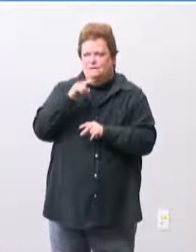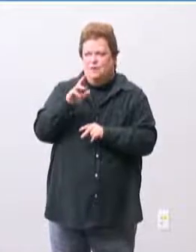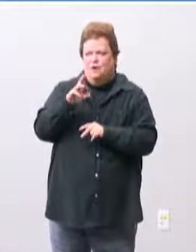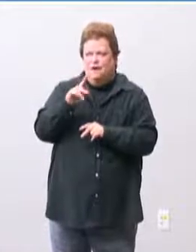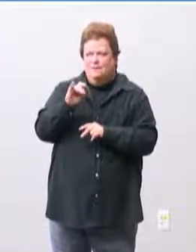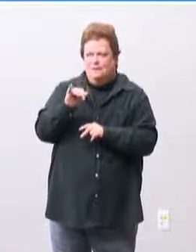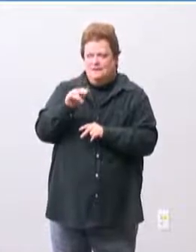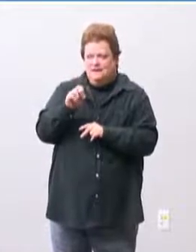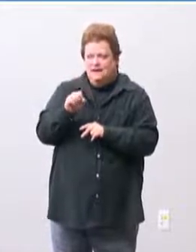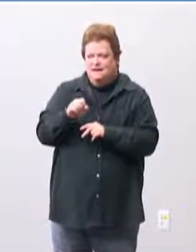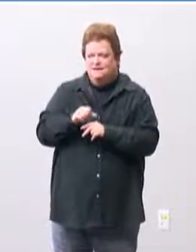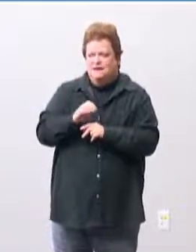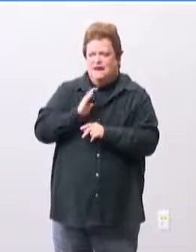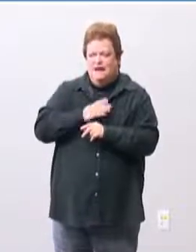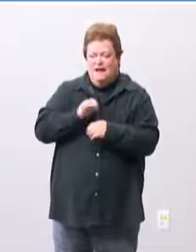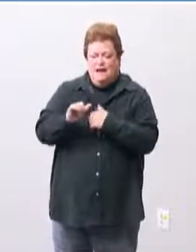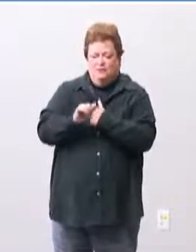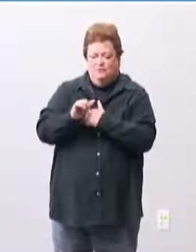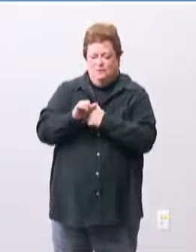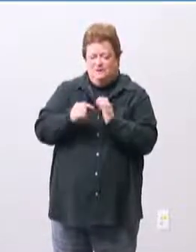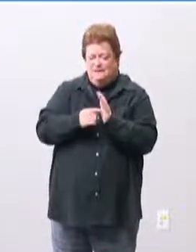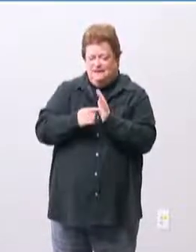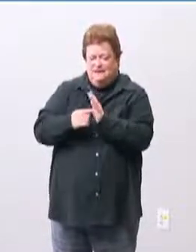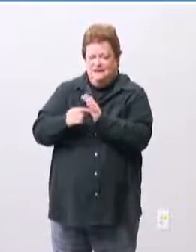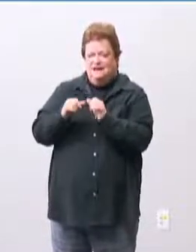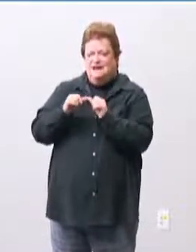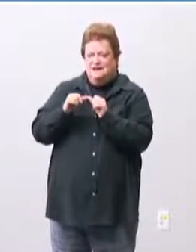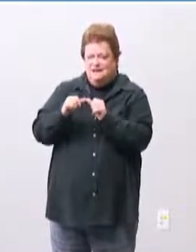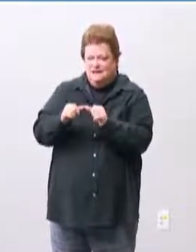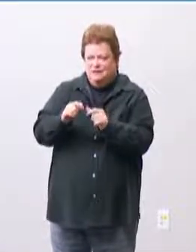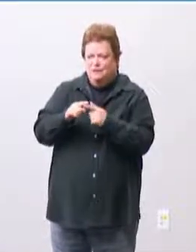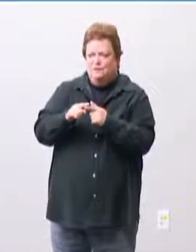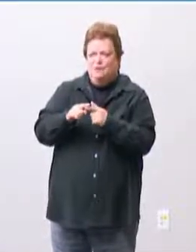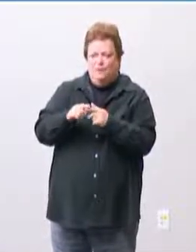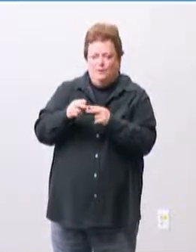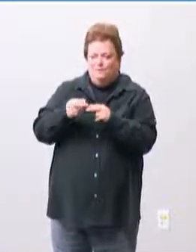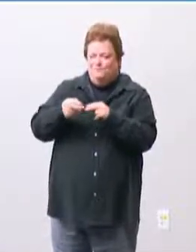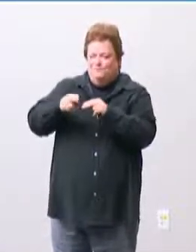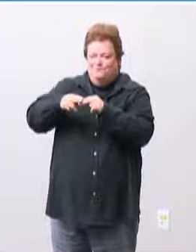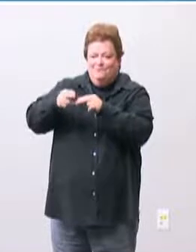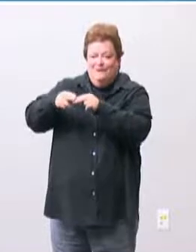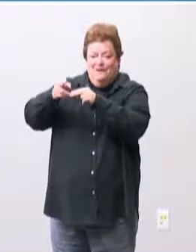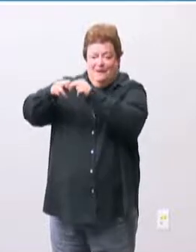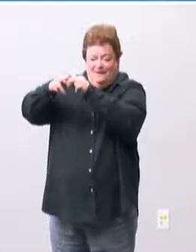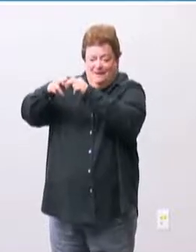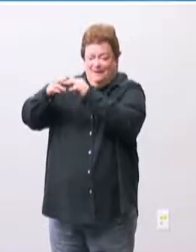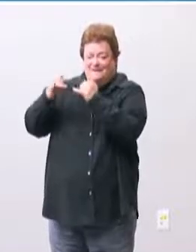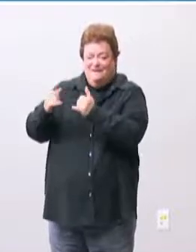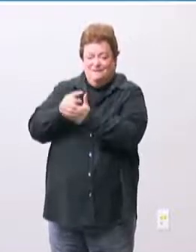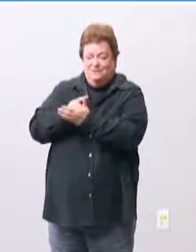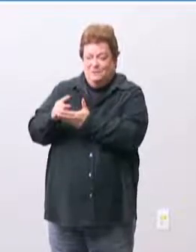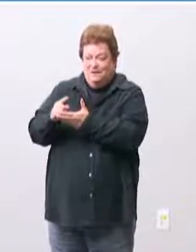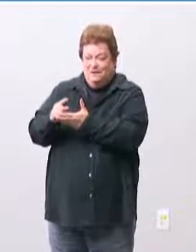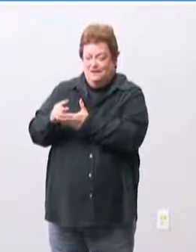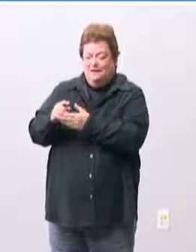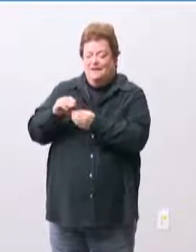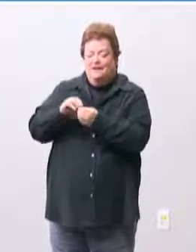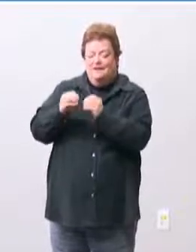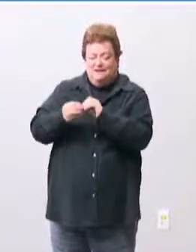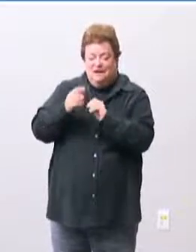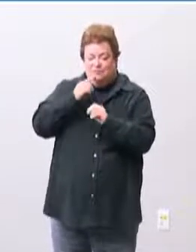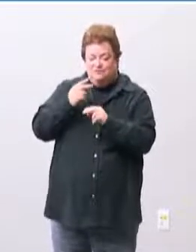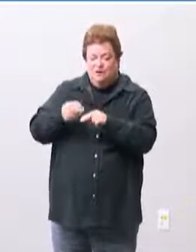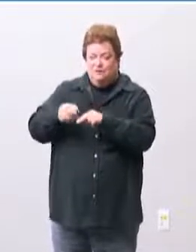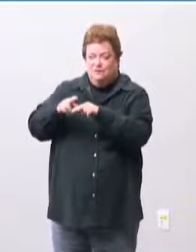update. Our risk indicators continue to move in the wrong direction this last week. Cases are increasing in